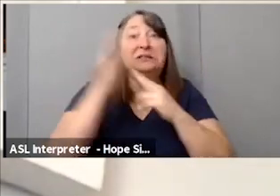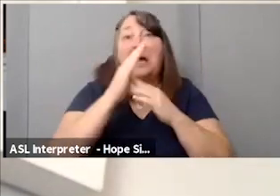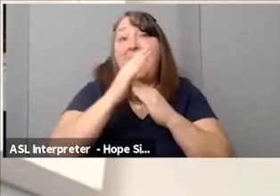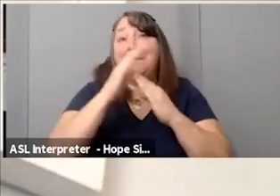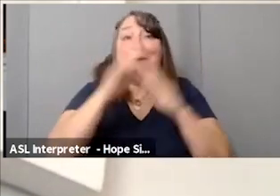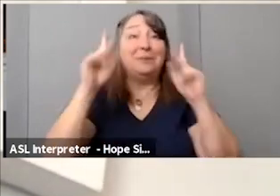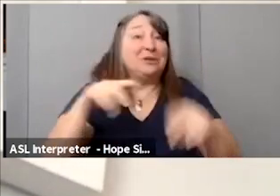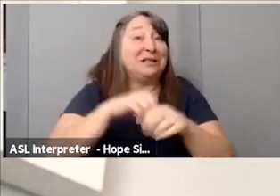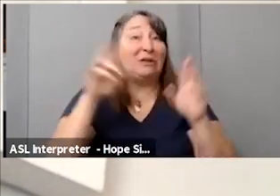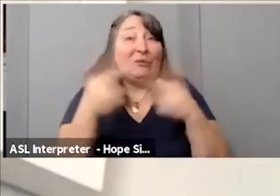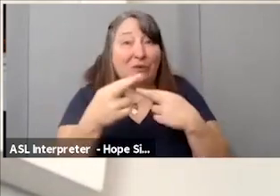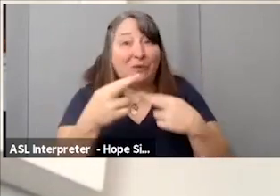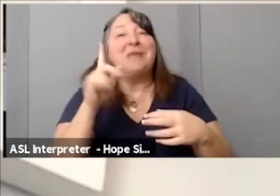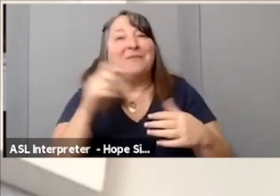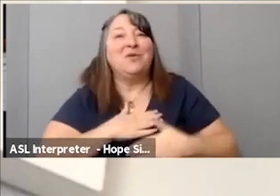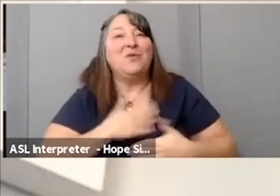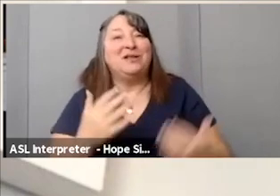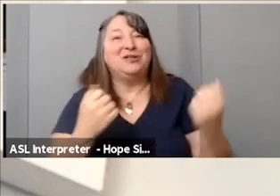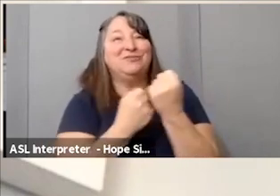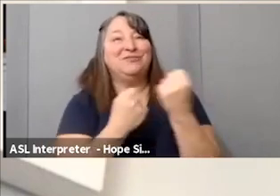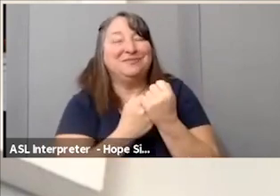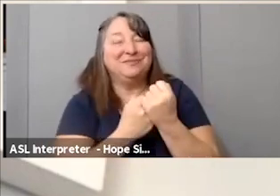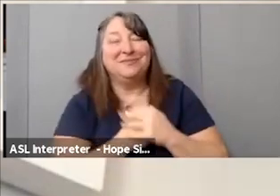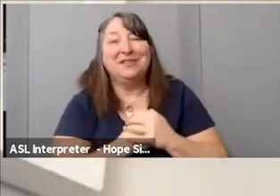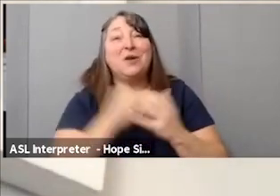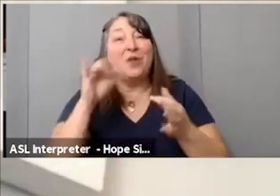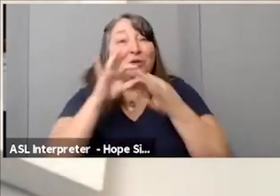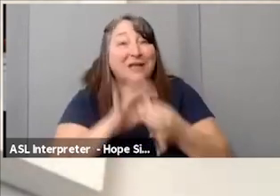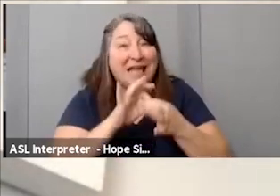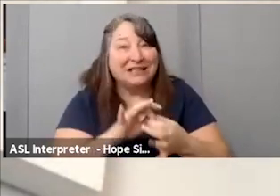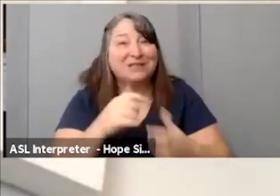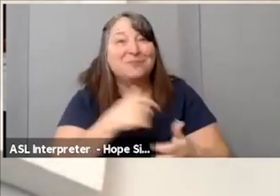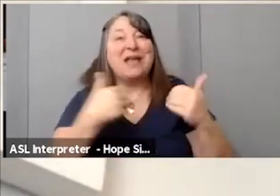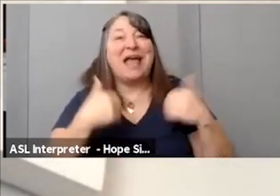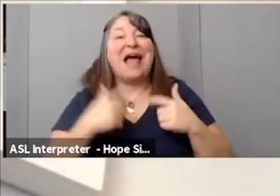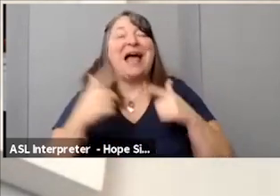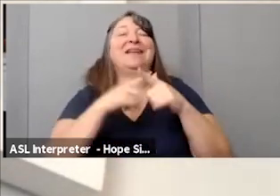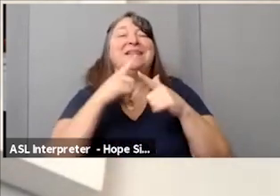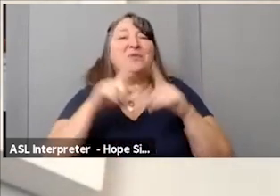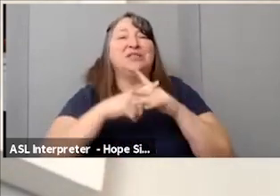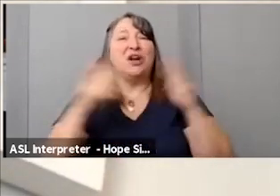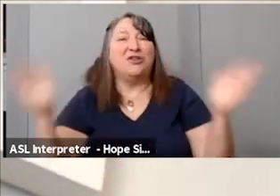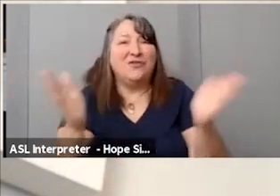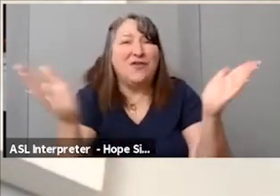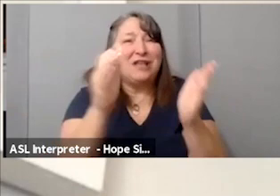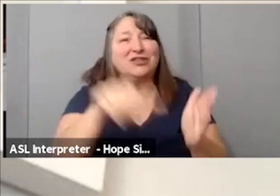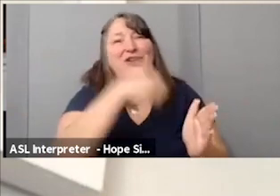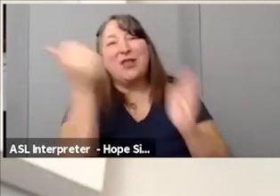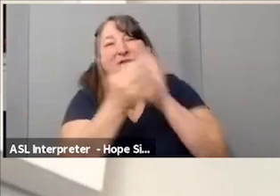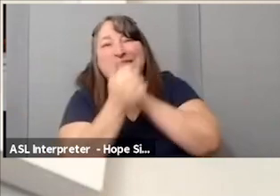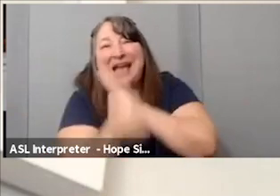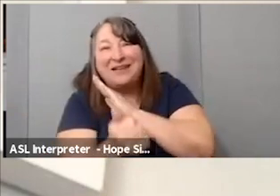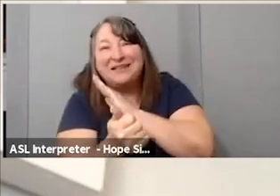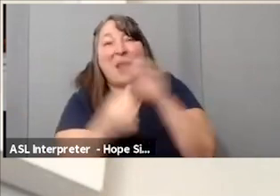the knowledge and the relationships that we had in the business, then we started to foster other talent. And in that, we